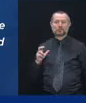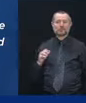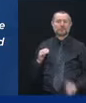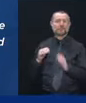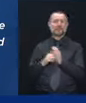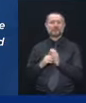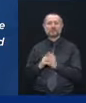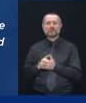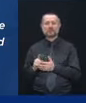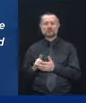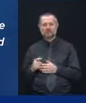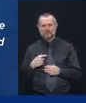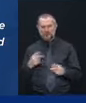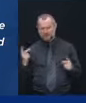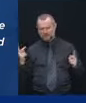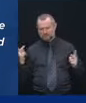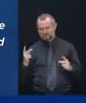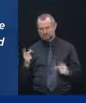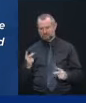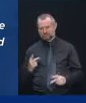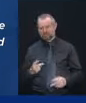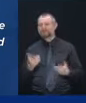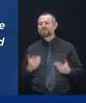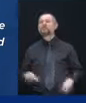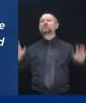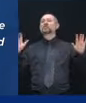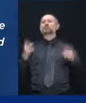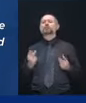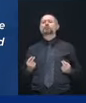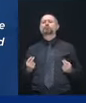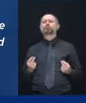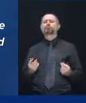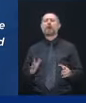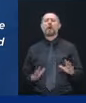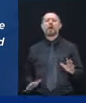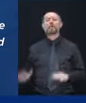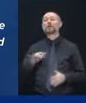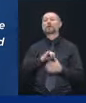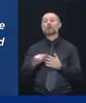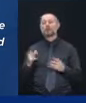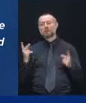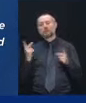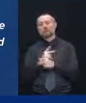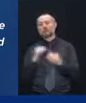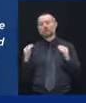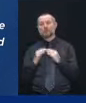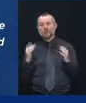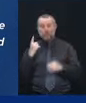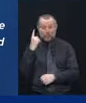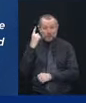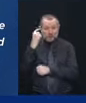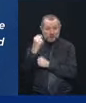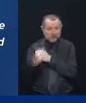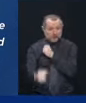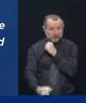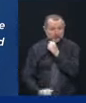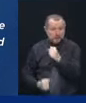1 year at this rate. 1 year. So just